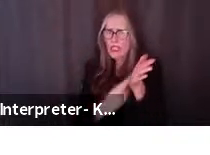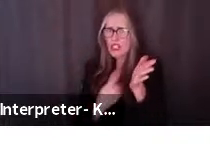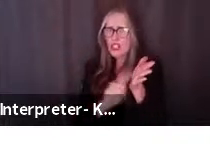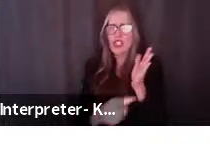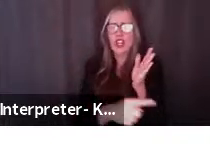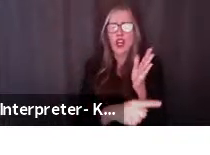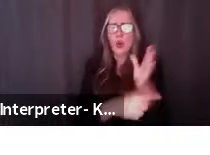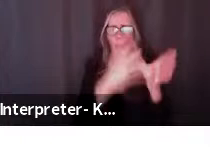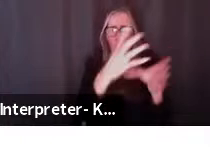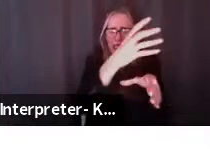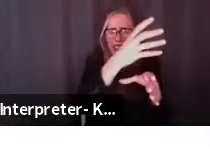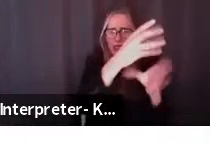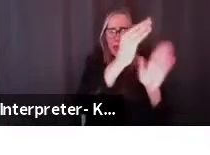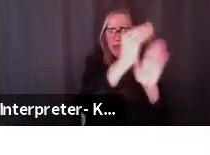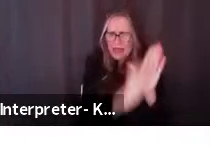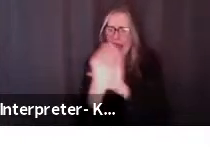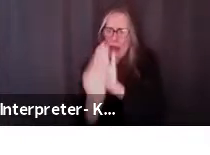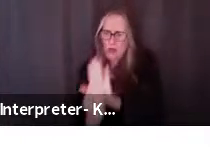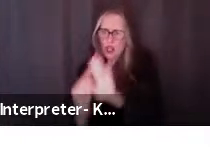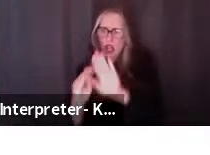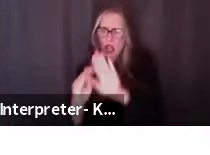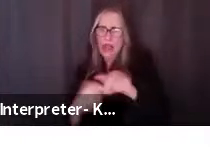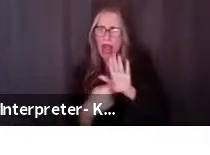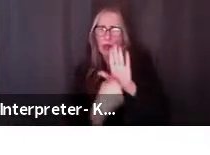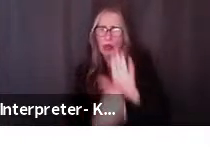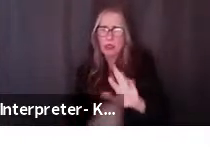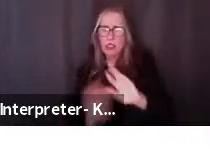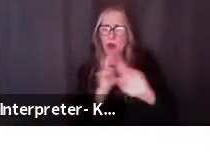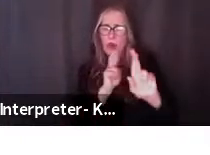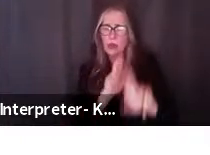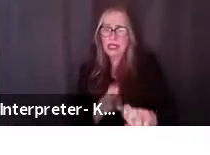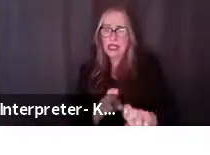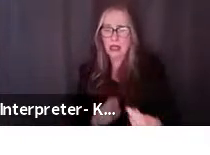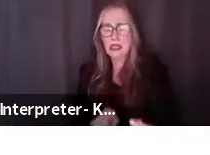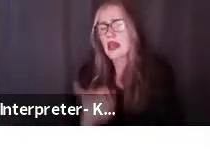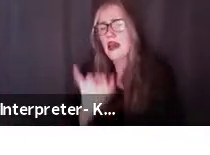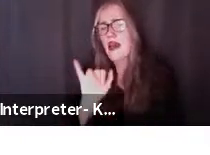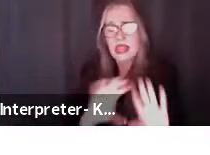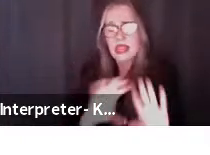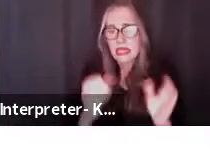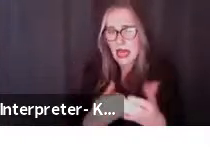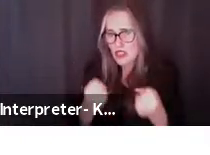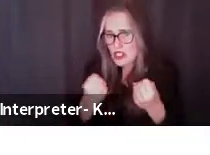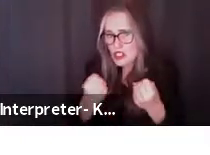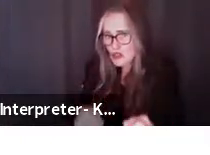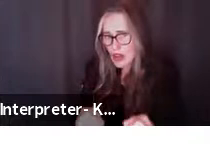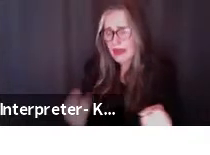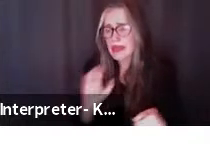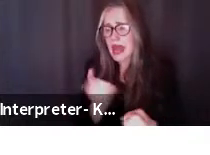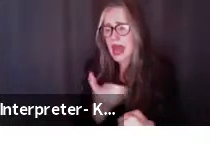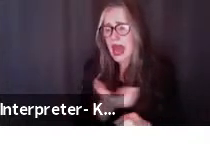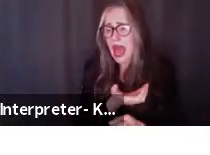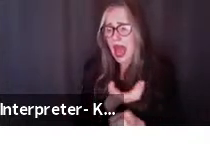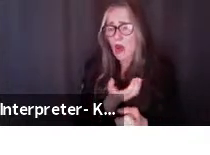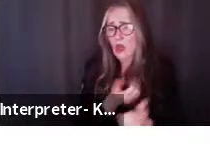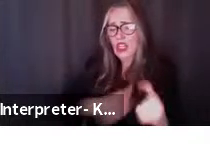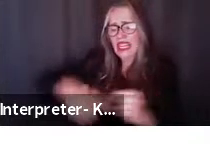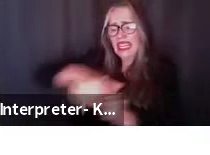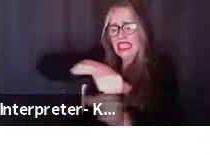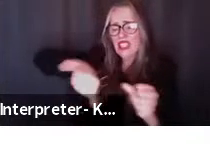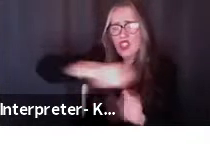acknowledging and contextualizing the limitations of these classifications strengthens the integrity of our interdisciplinary